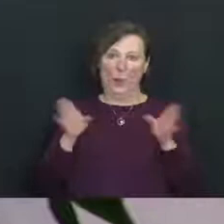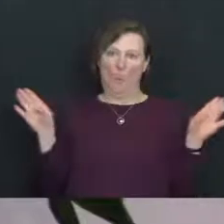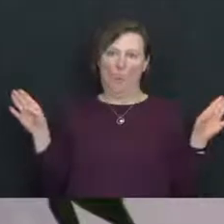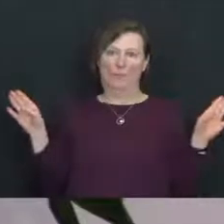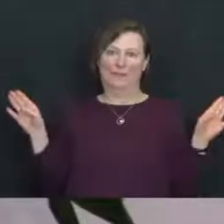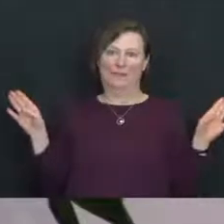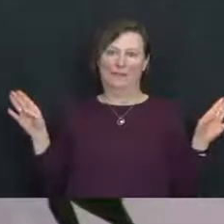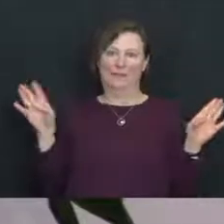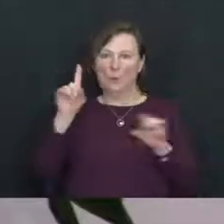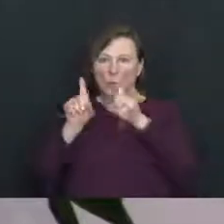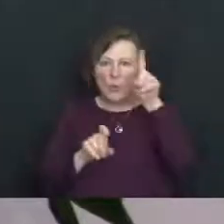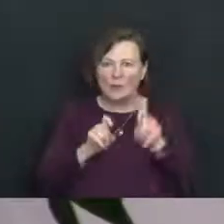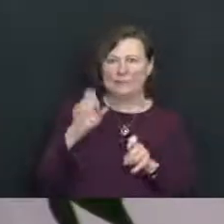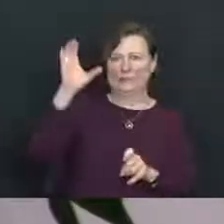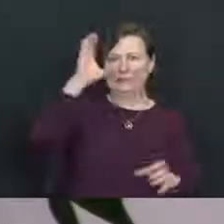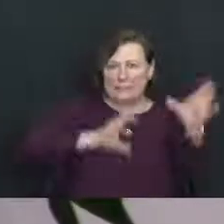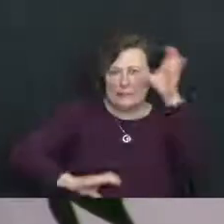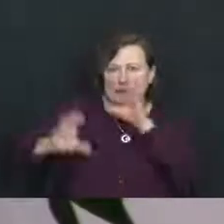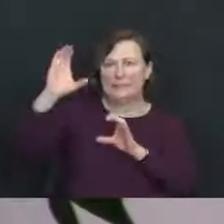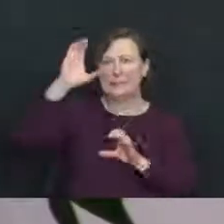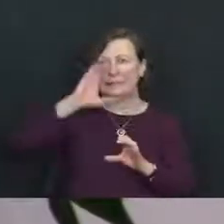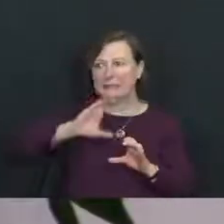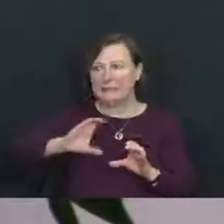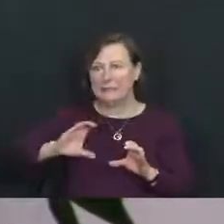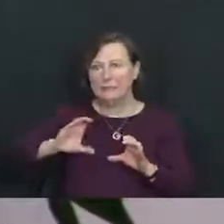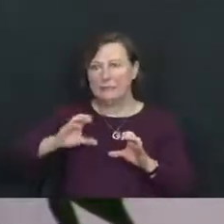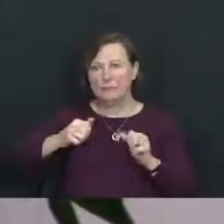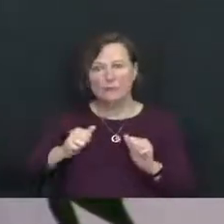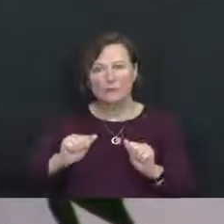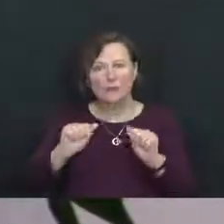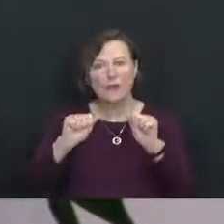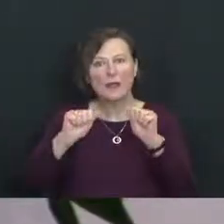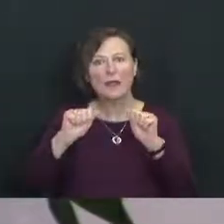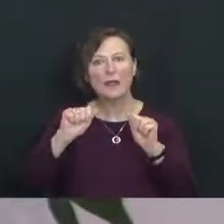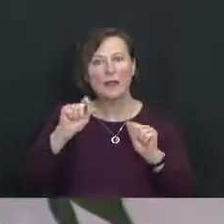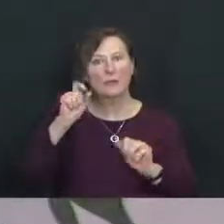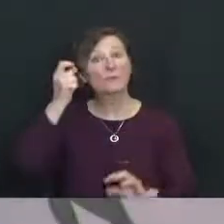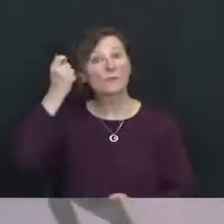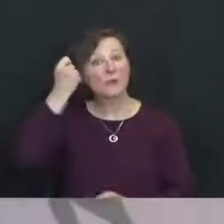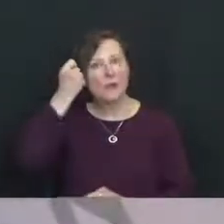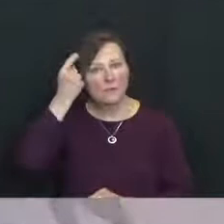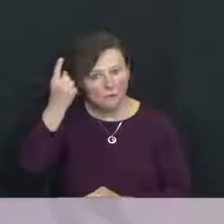questioning, seeking, searching, trying to understand,